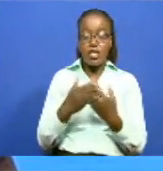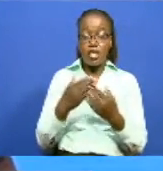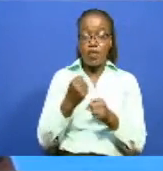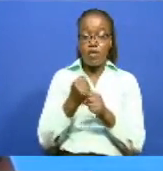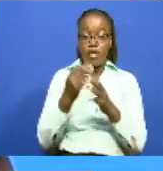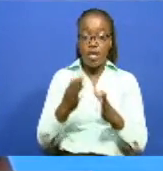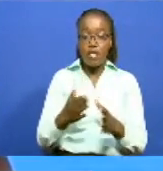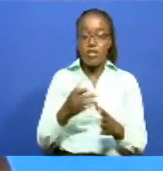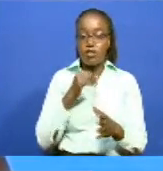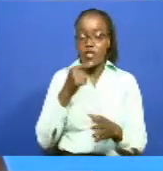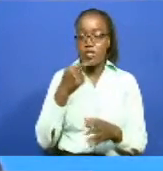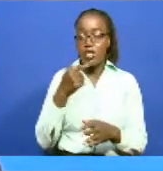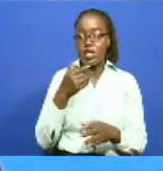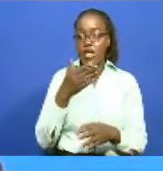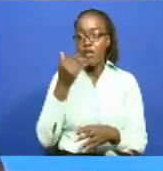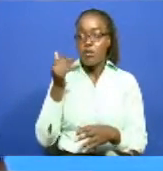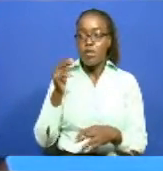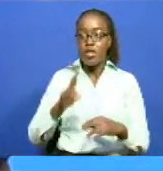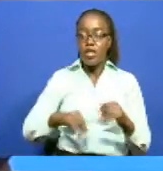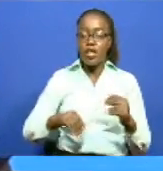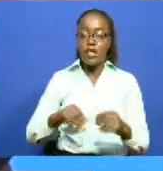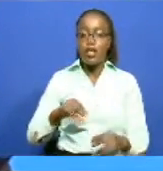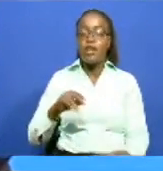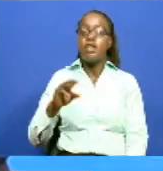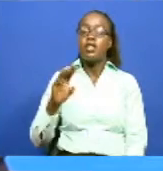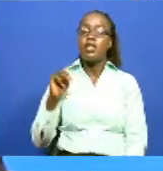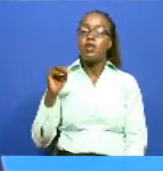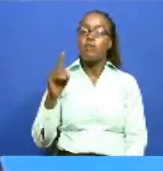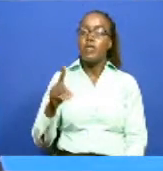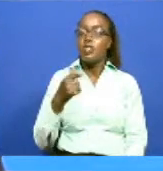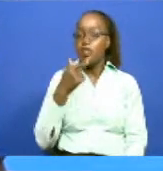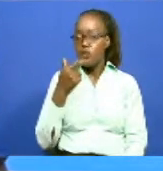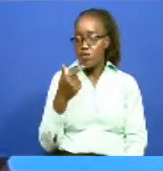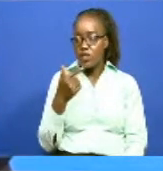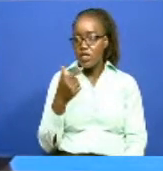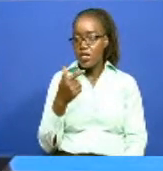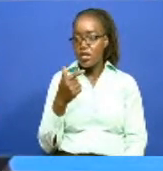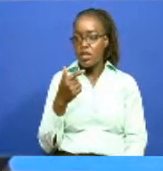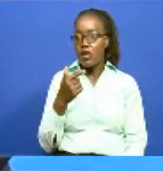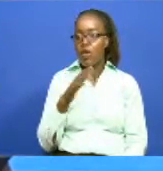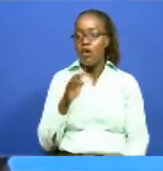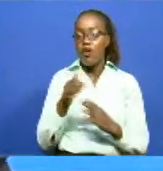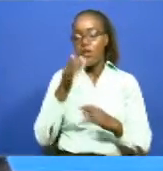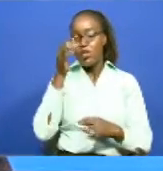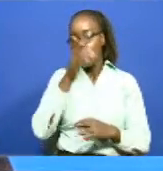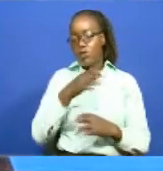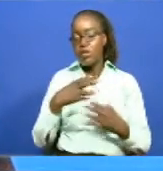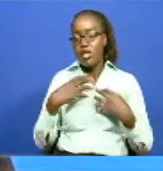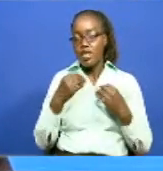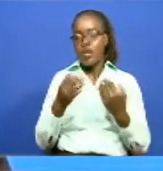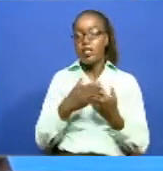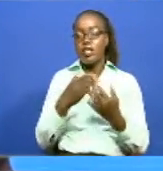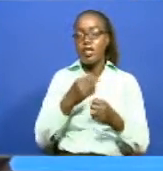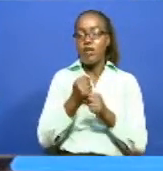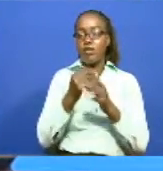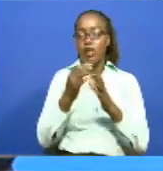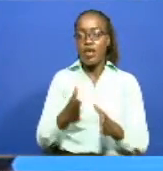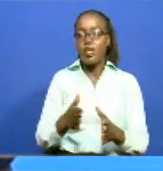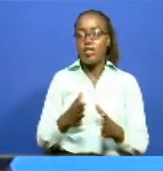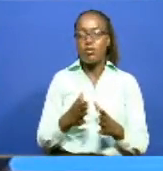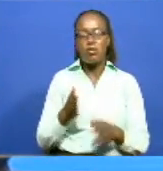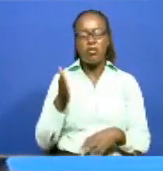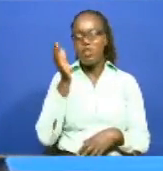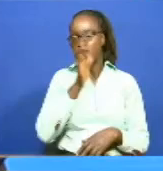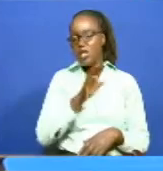any better than perhaps the MD from Broadway, who notes that we've long ignored our healthcare workers, we've long neglected